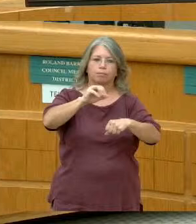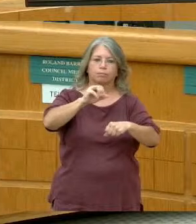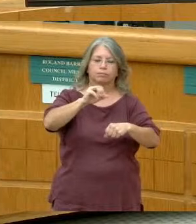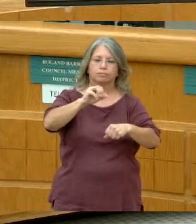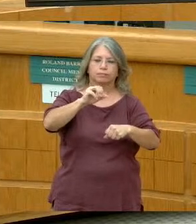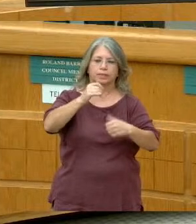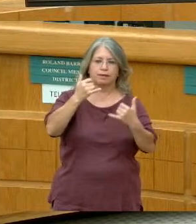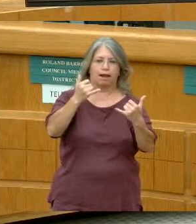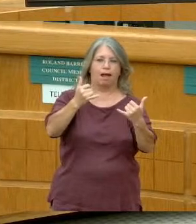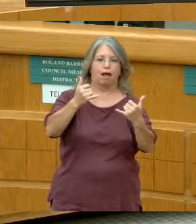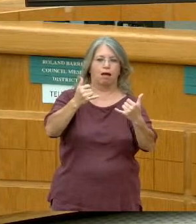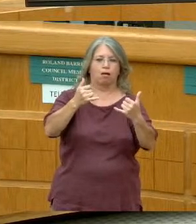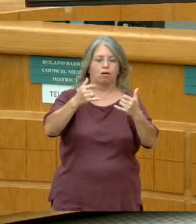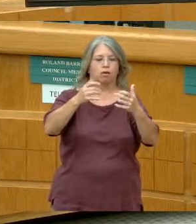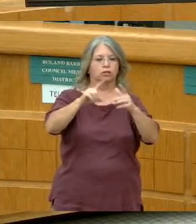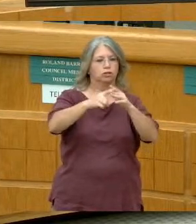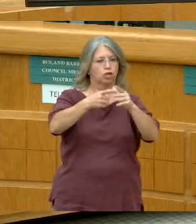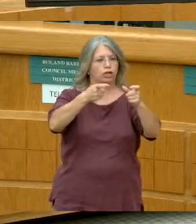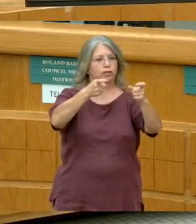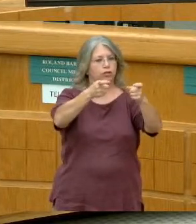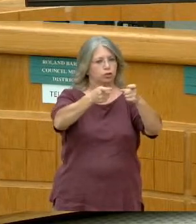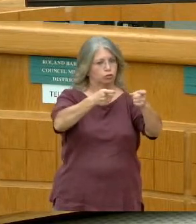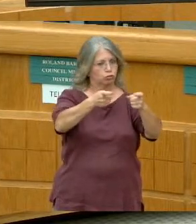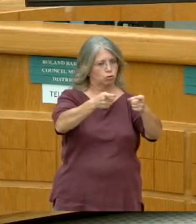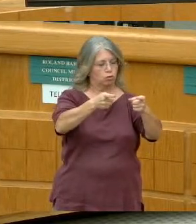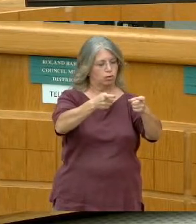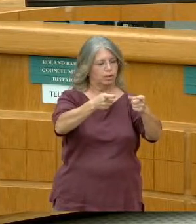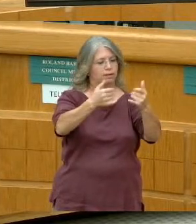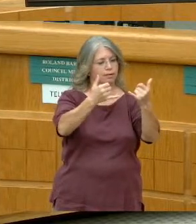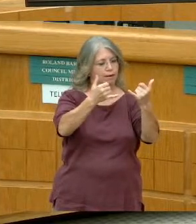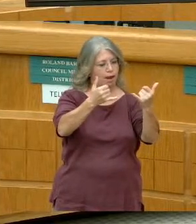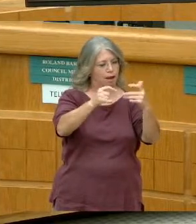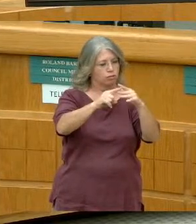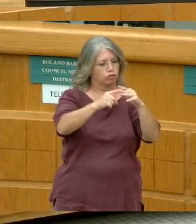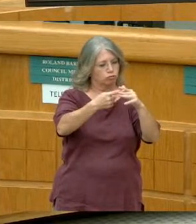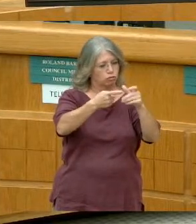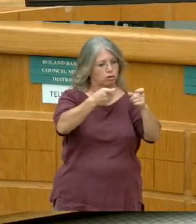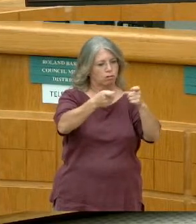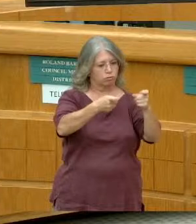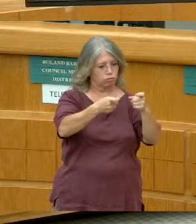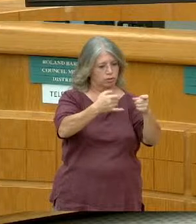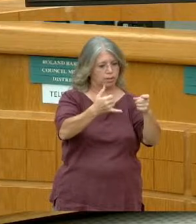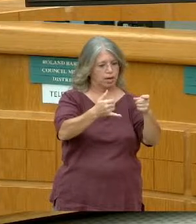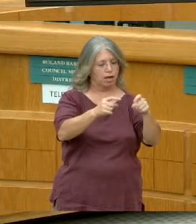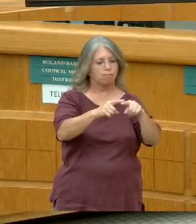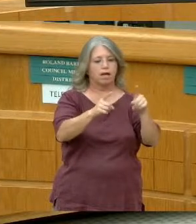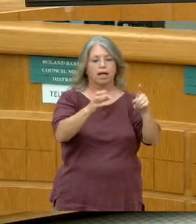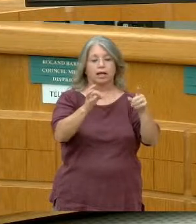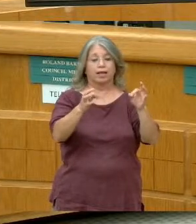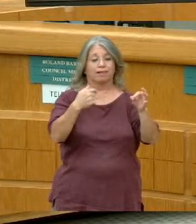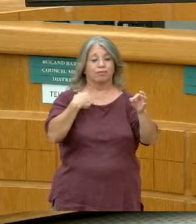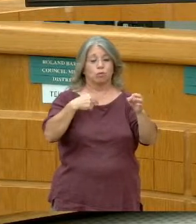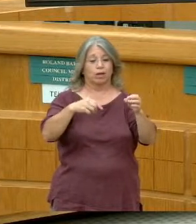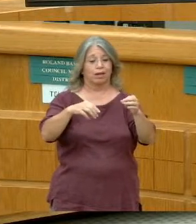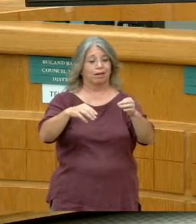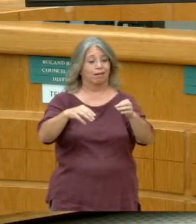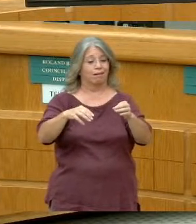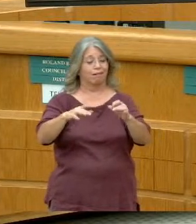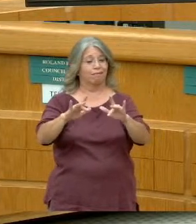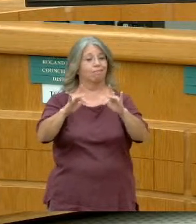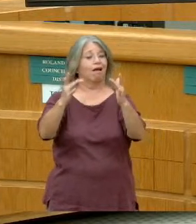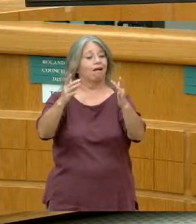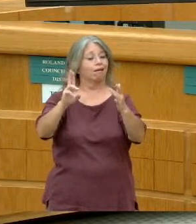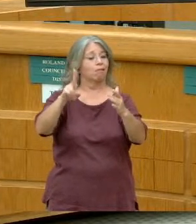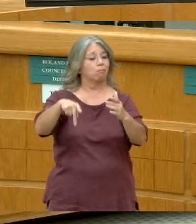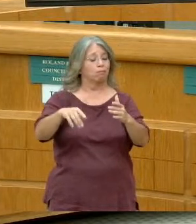happening now, but if we stop getting on top of it now, it's going to be very quickly, jumping off again. In